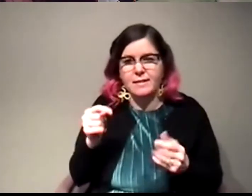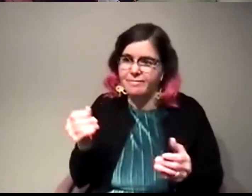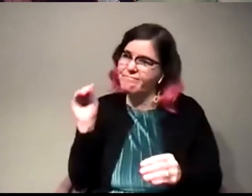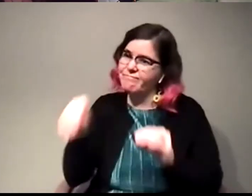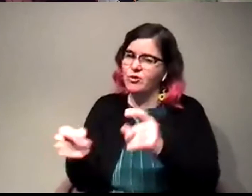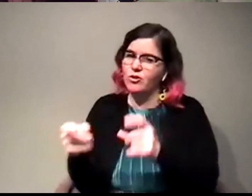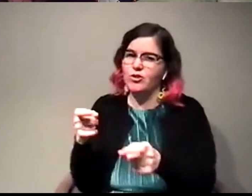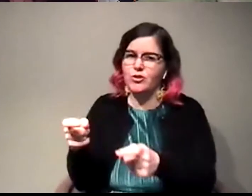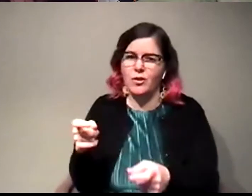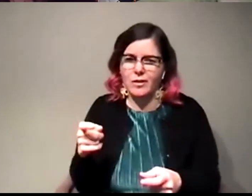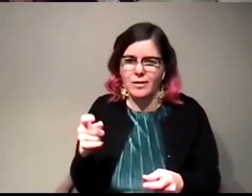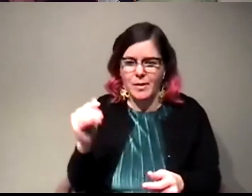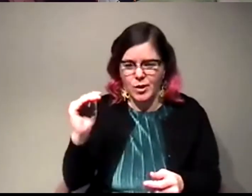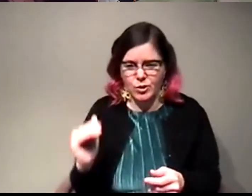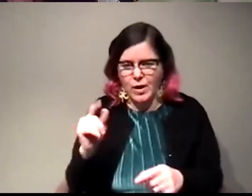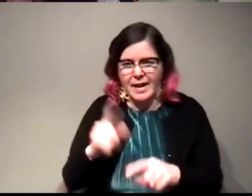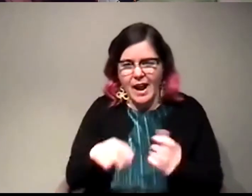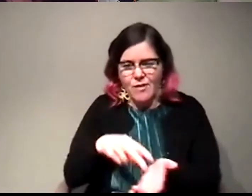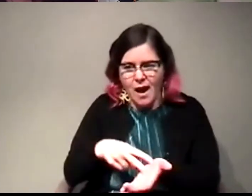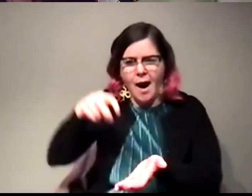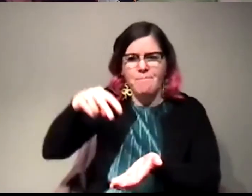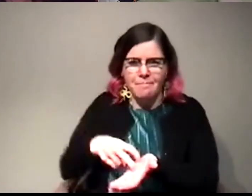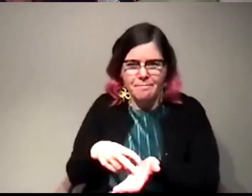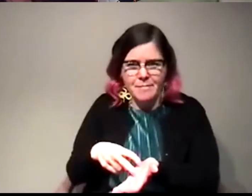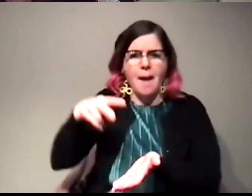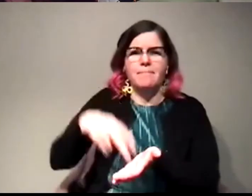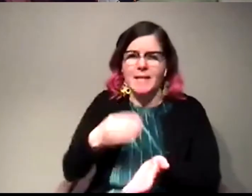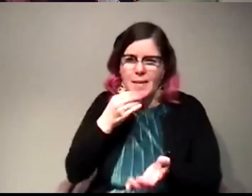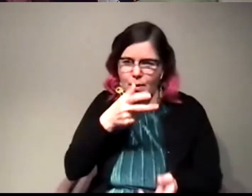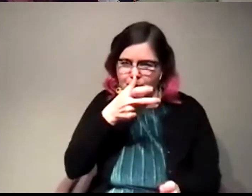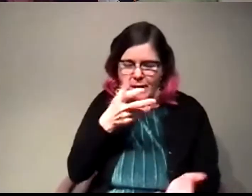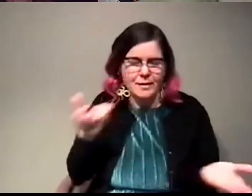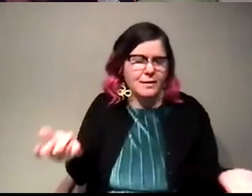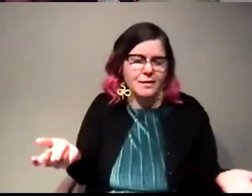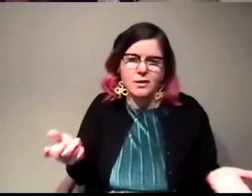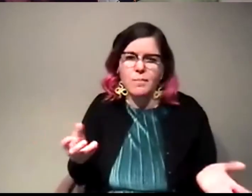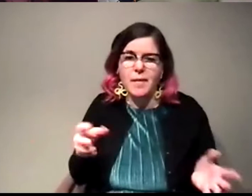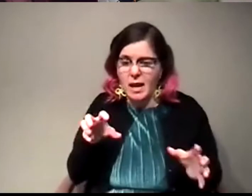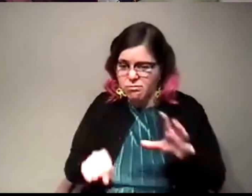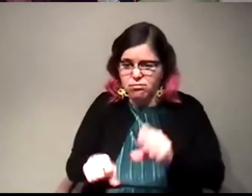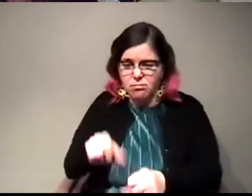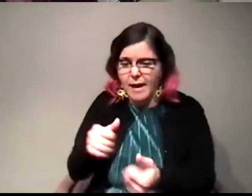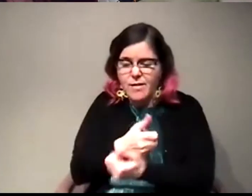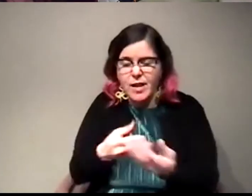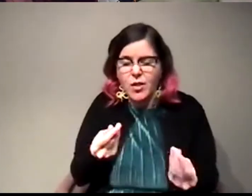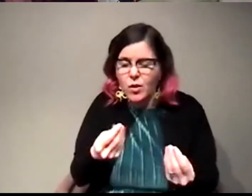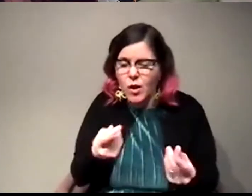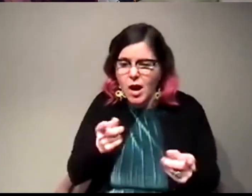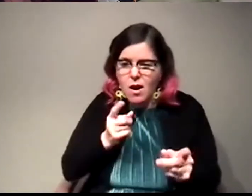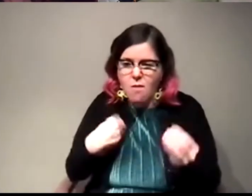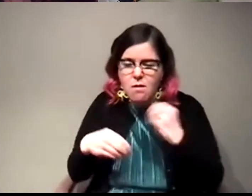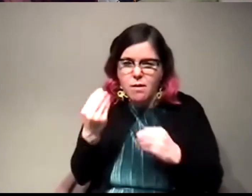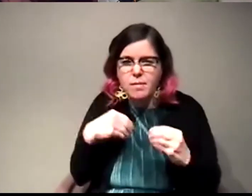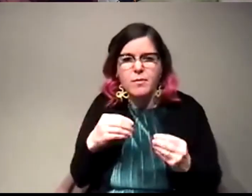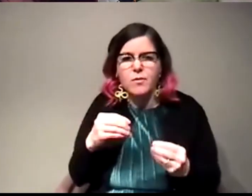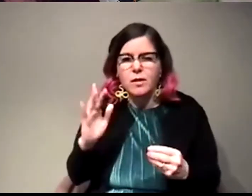because they're short and they can't really hop and actually access these bugs that are the problem. So they just eat everything that's on the ground, become a huge nuisance for